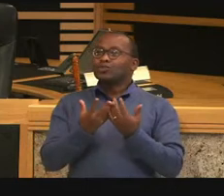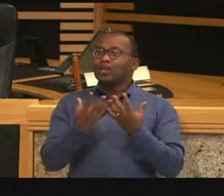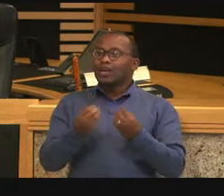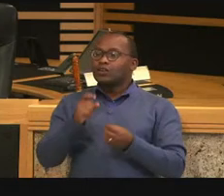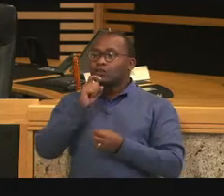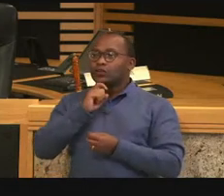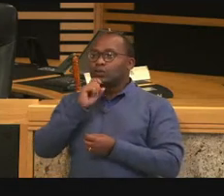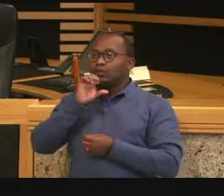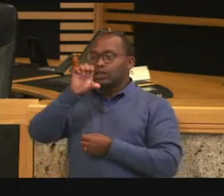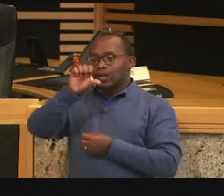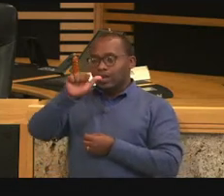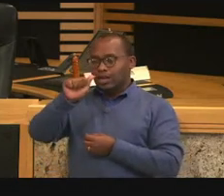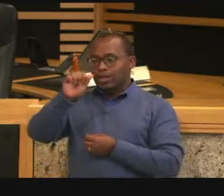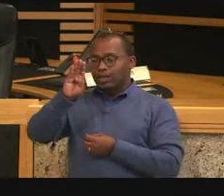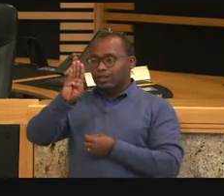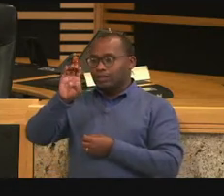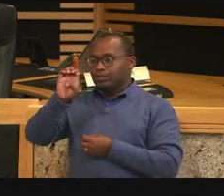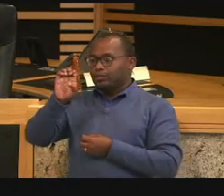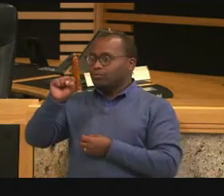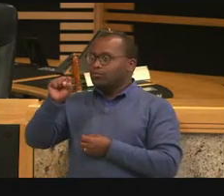ezakhwe nangama-zinc.